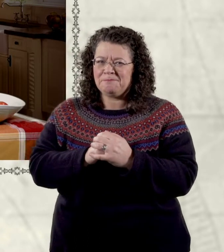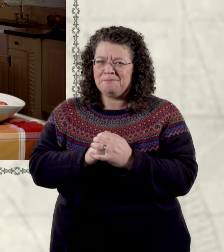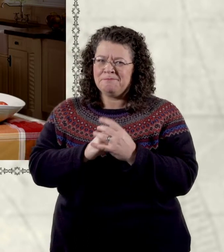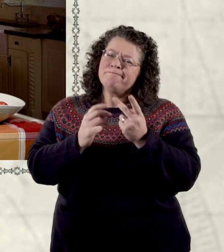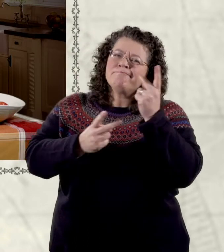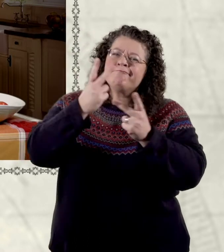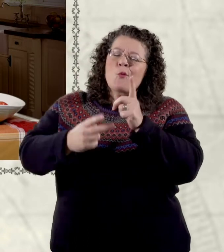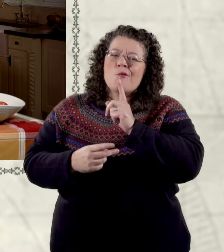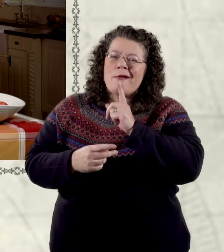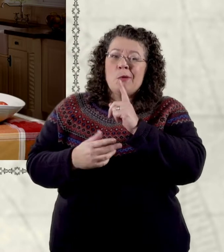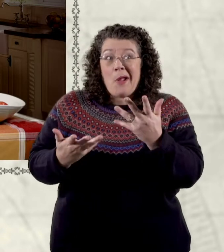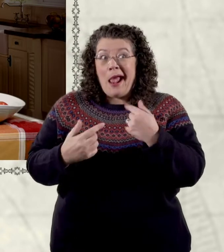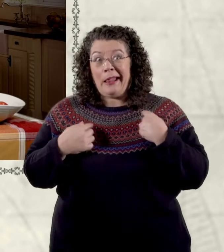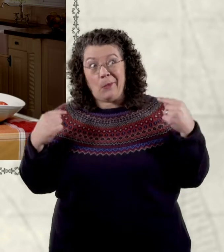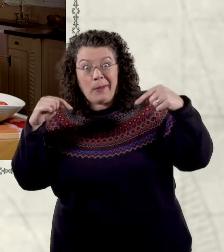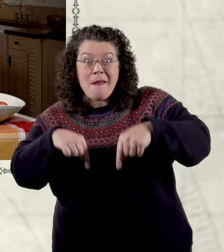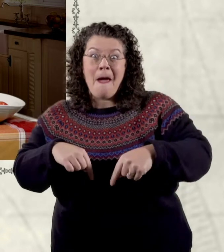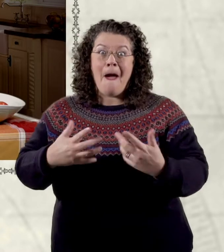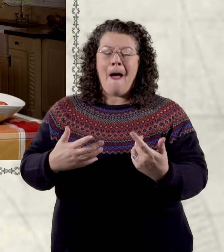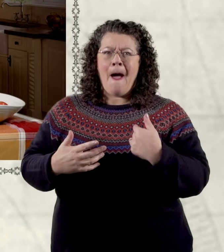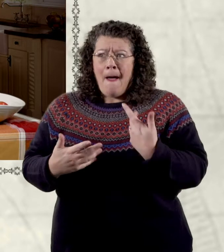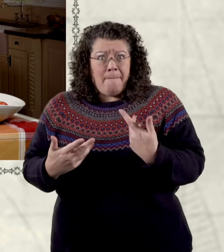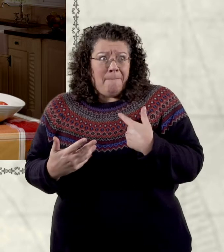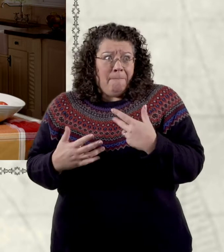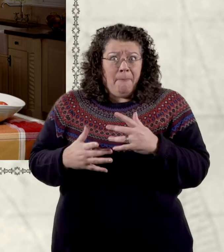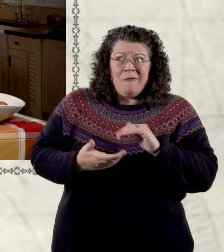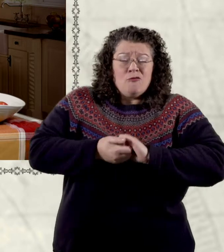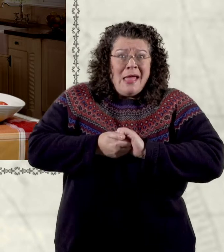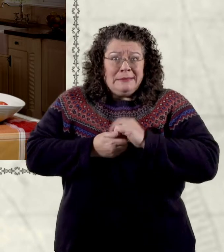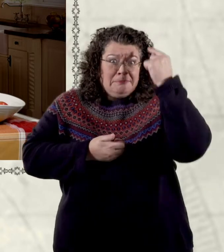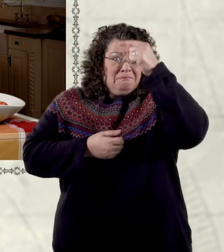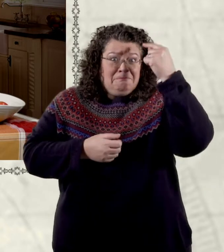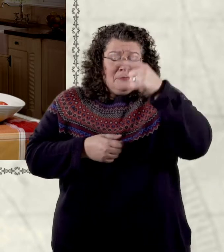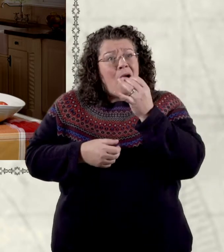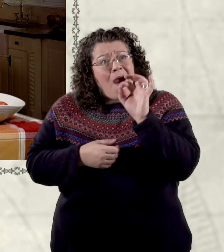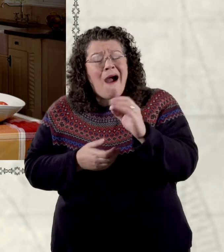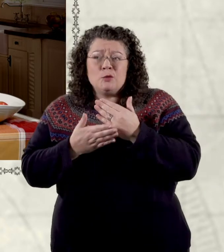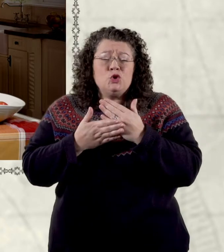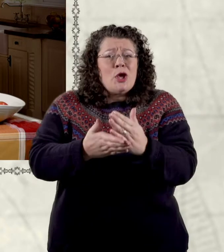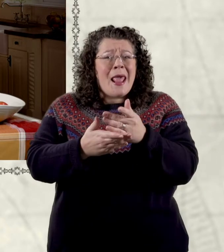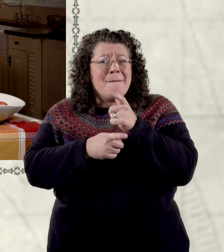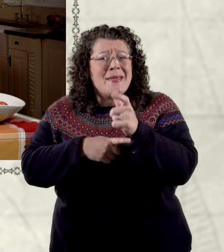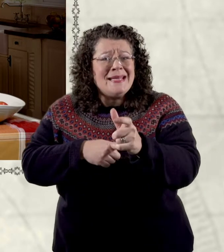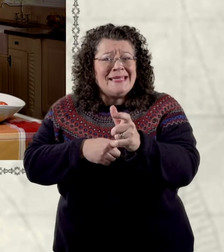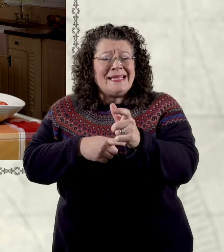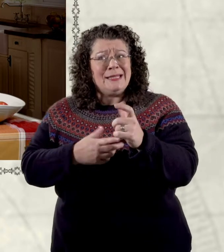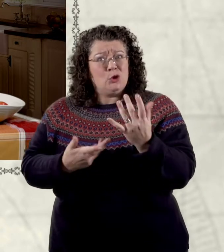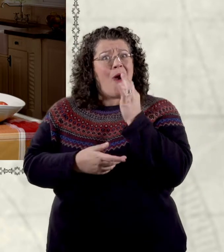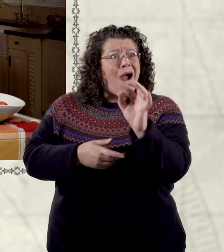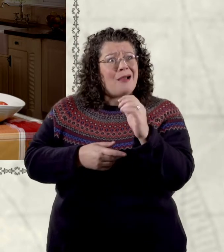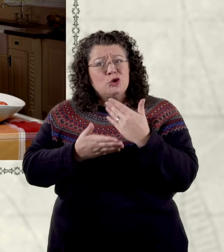Wel dyma ni'n dŵad gyfeillion di niwed I ofyn am genad,